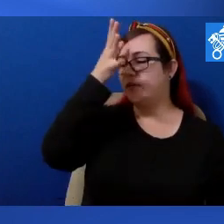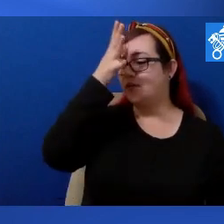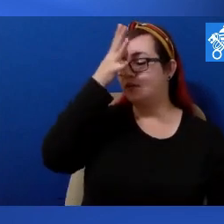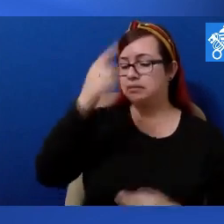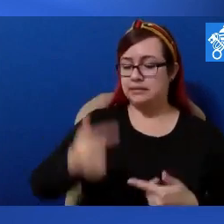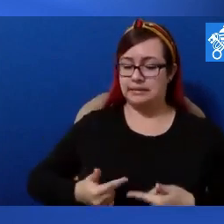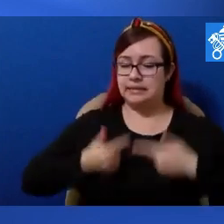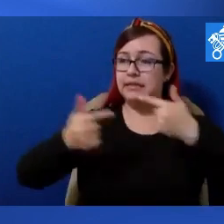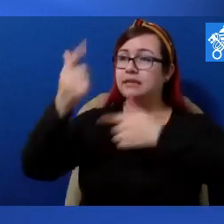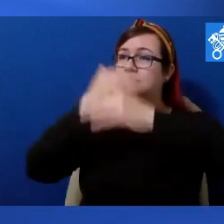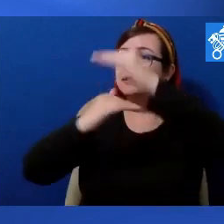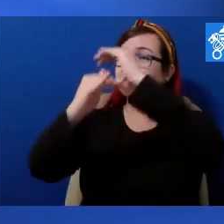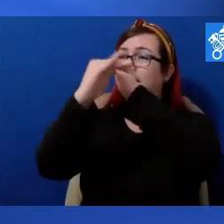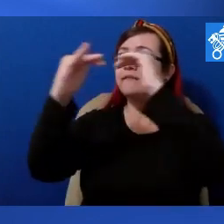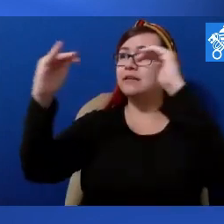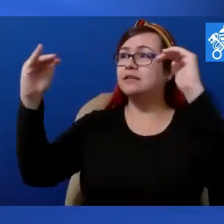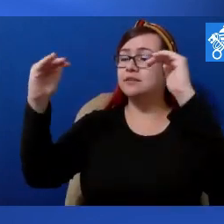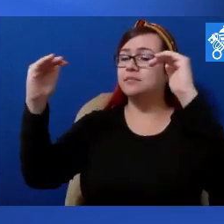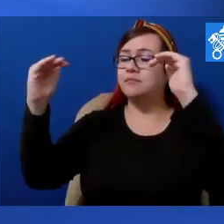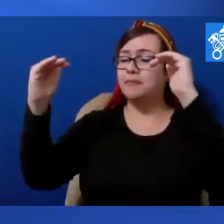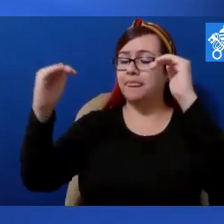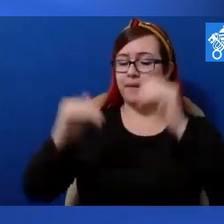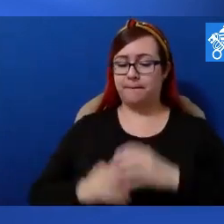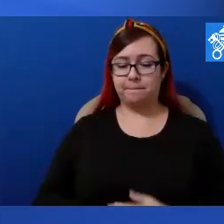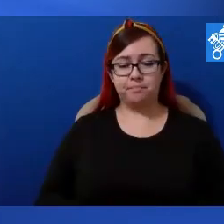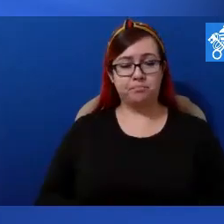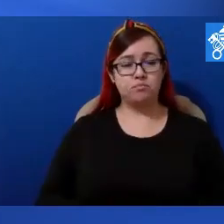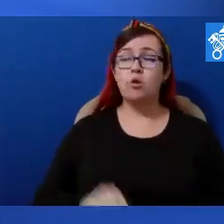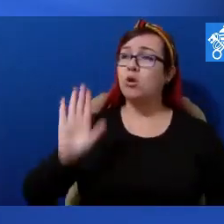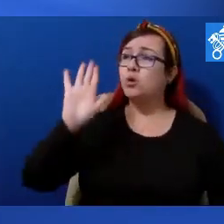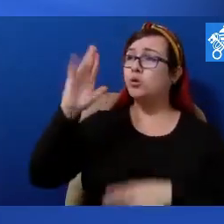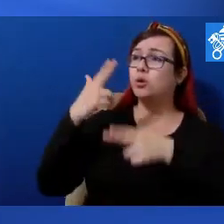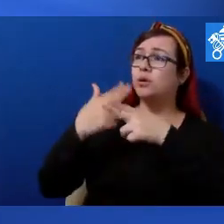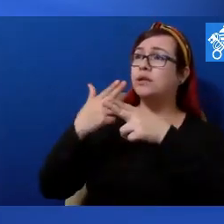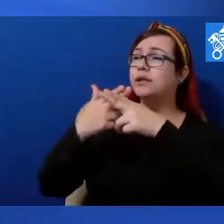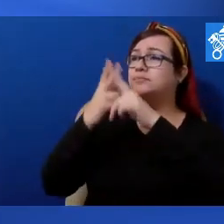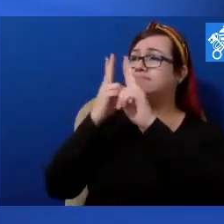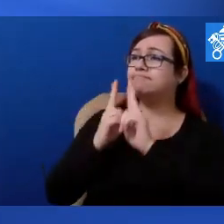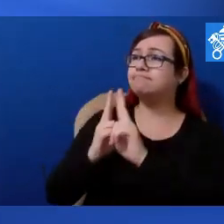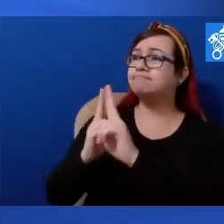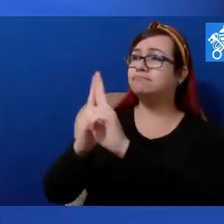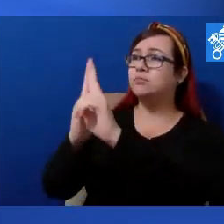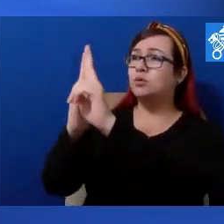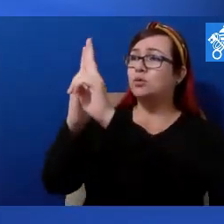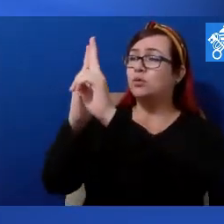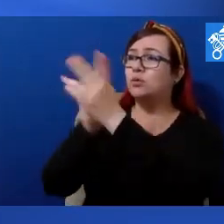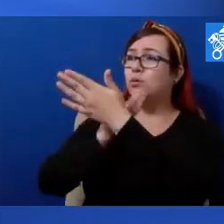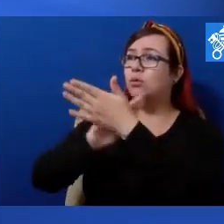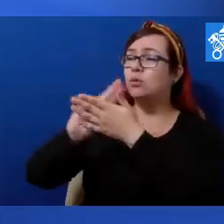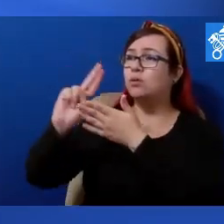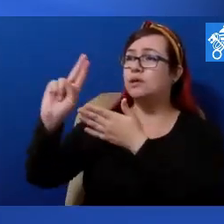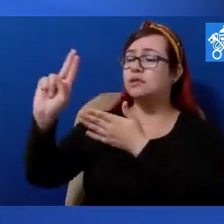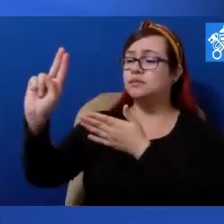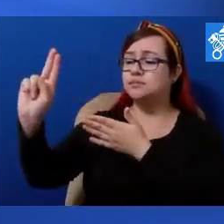you, my blessing. The Holy Father greeting Italian pilgrims, but before he made an appeal